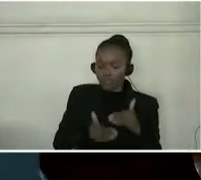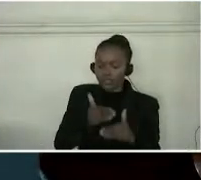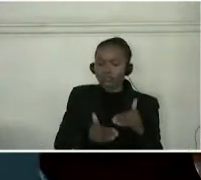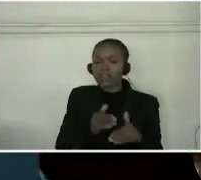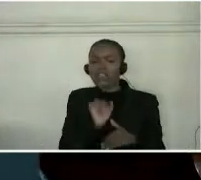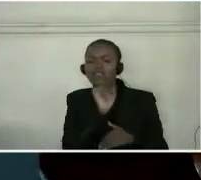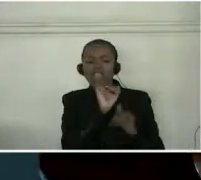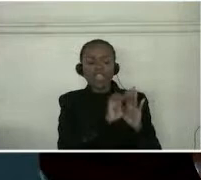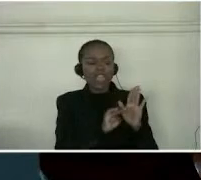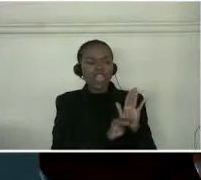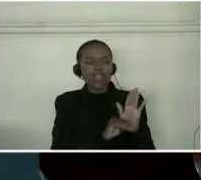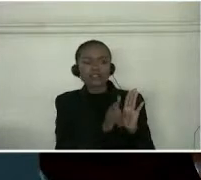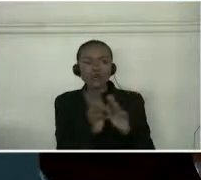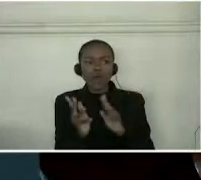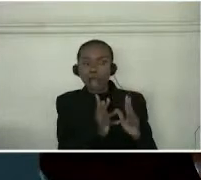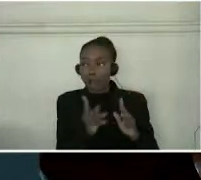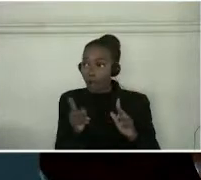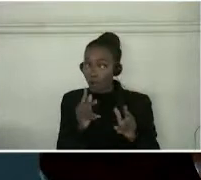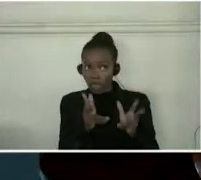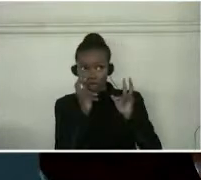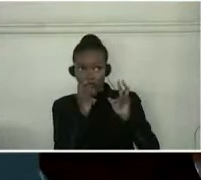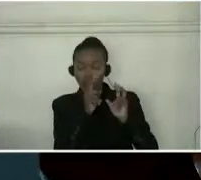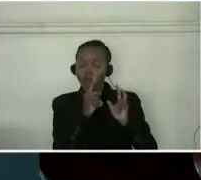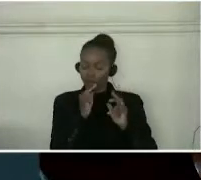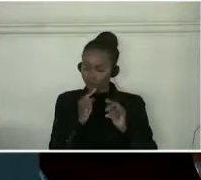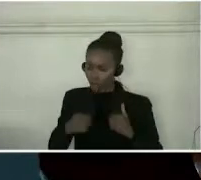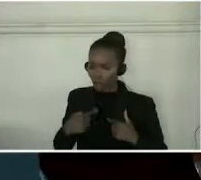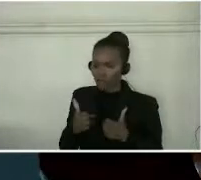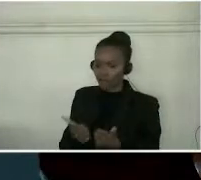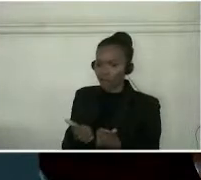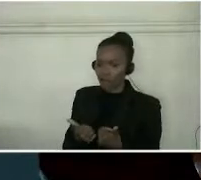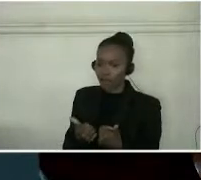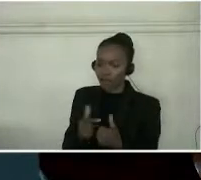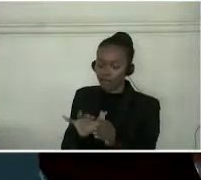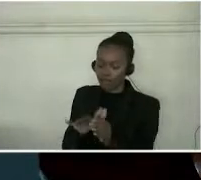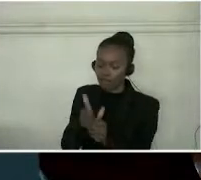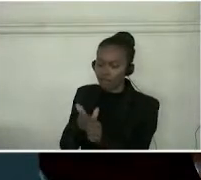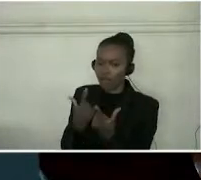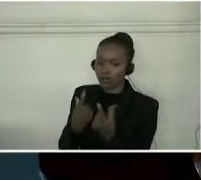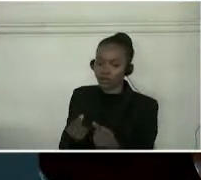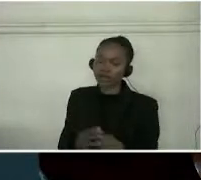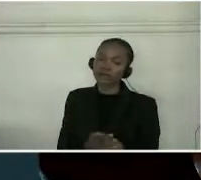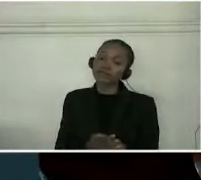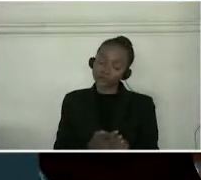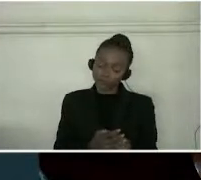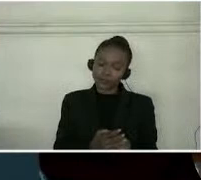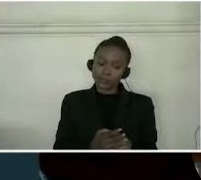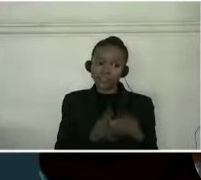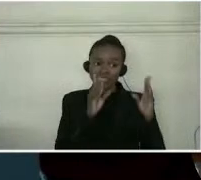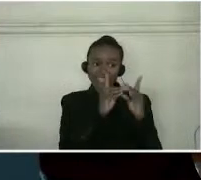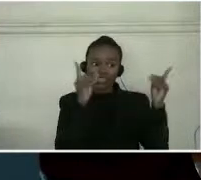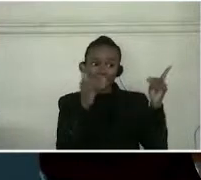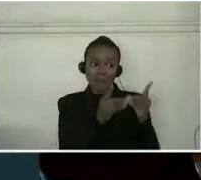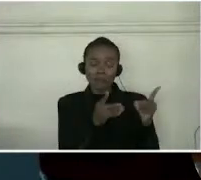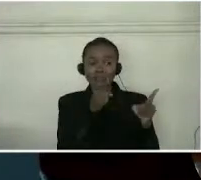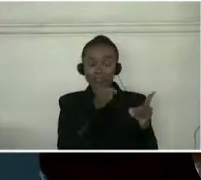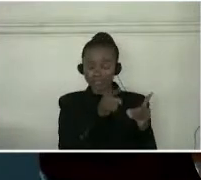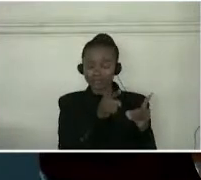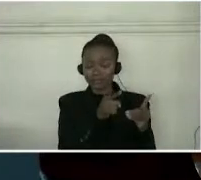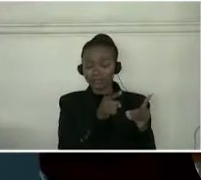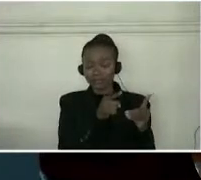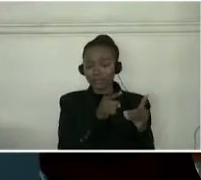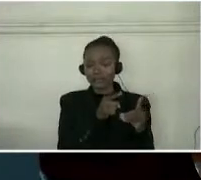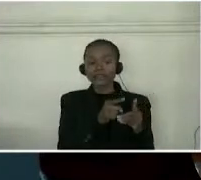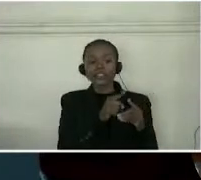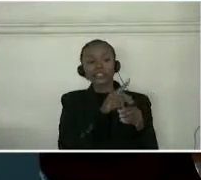could be learnt from them chairperson it would be a miss if i did not mention that this department under this hod